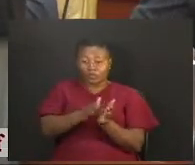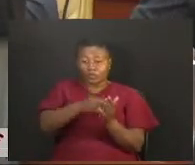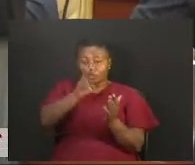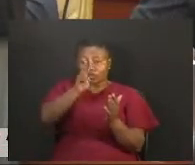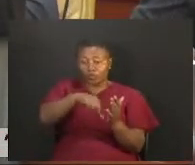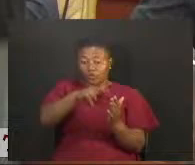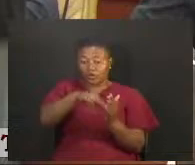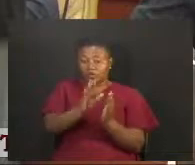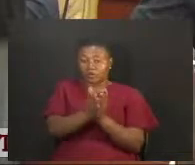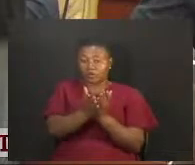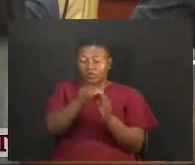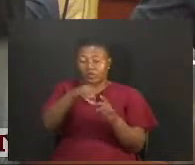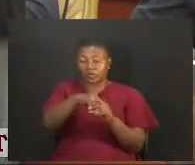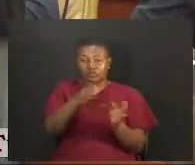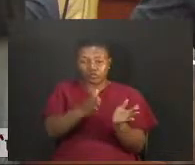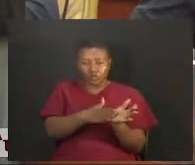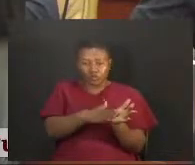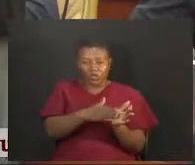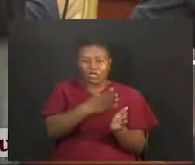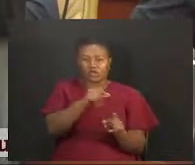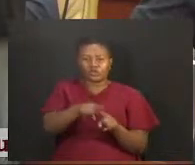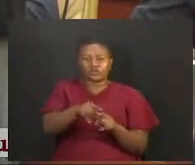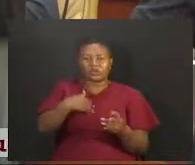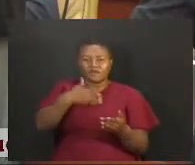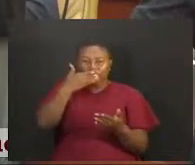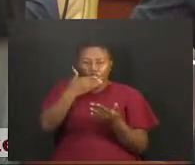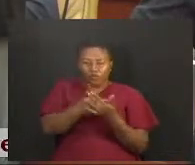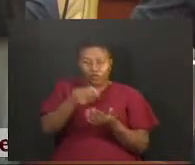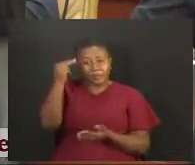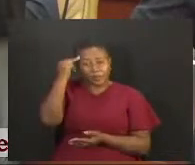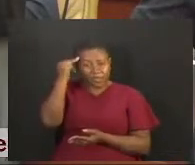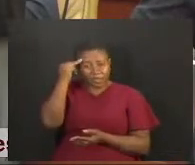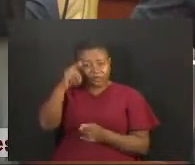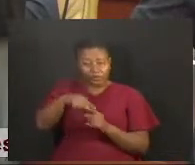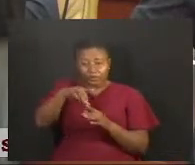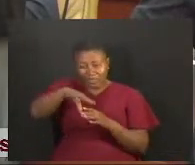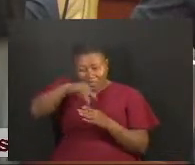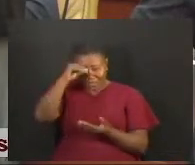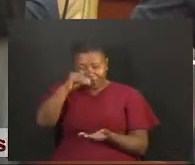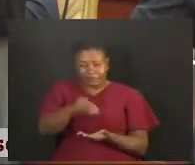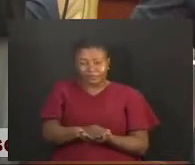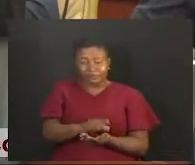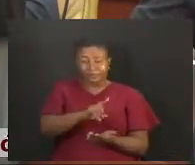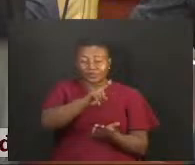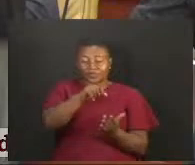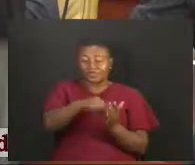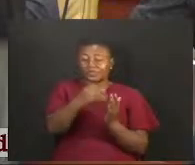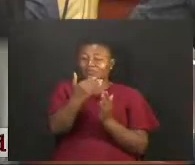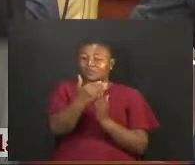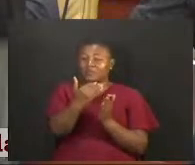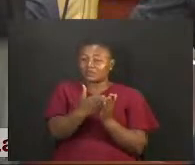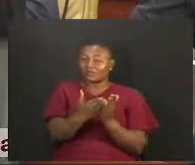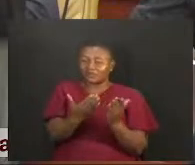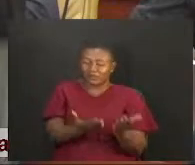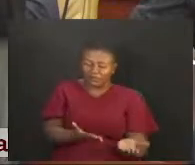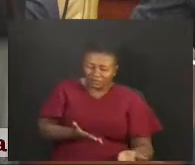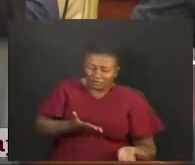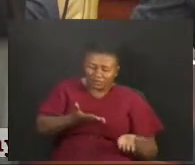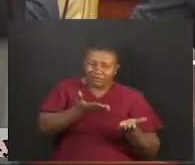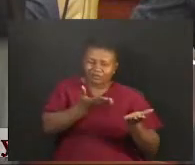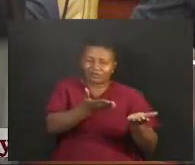And peace of mind. Mr. Speaker, this is a budget that delivers